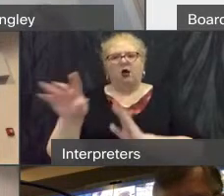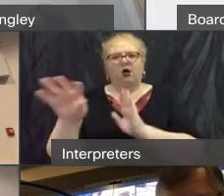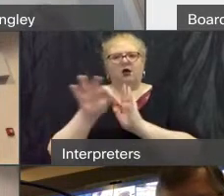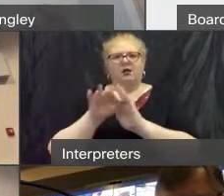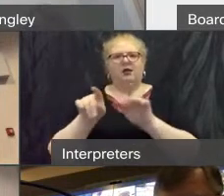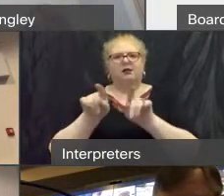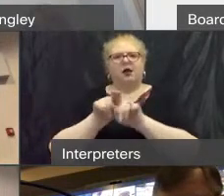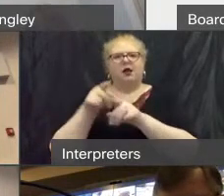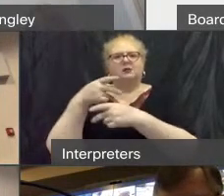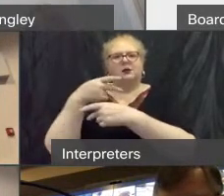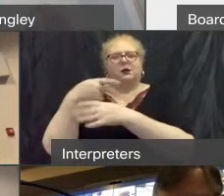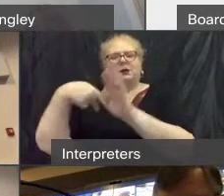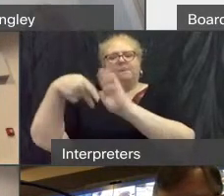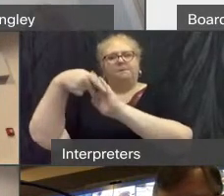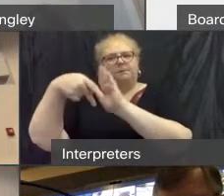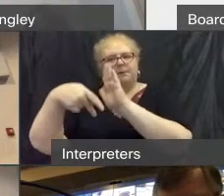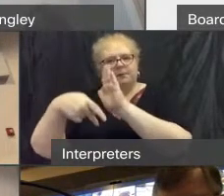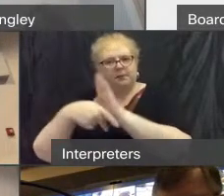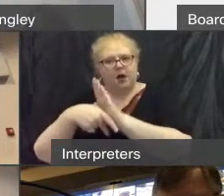policymakers, and